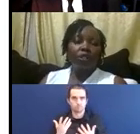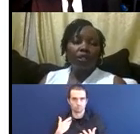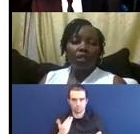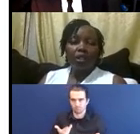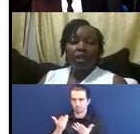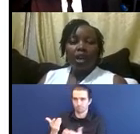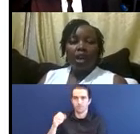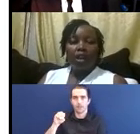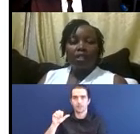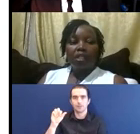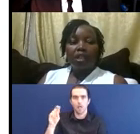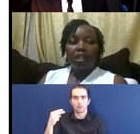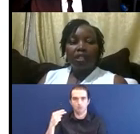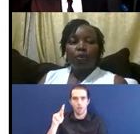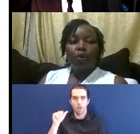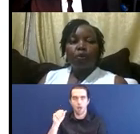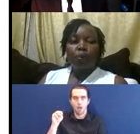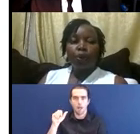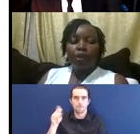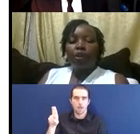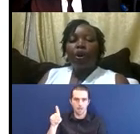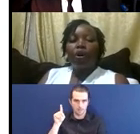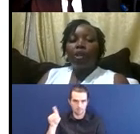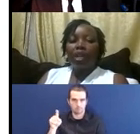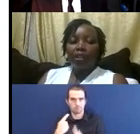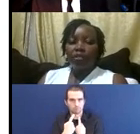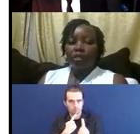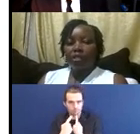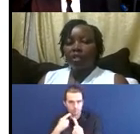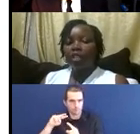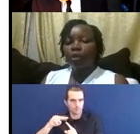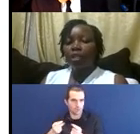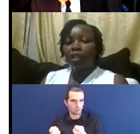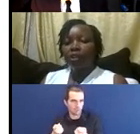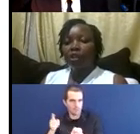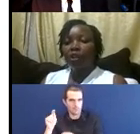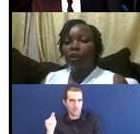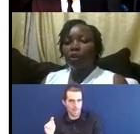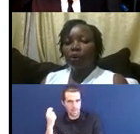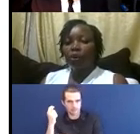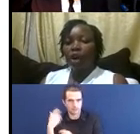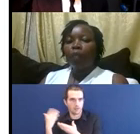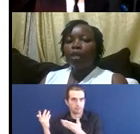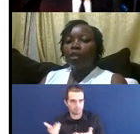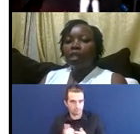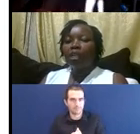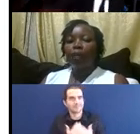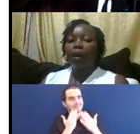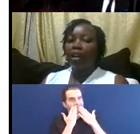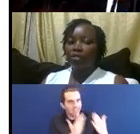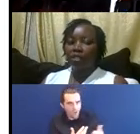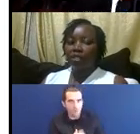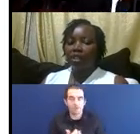session and say that disabled people in all countries, especially in low and middle